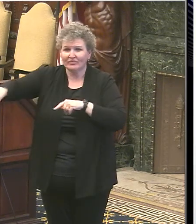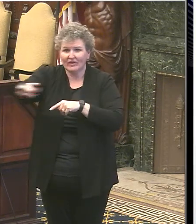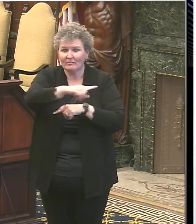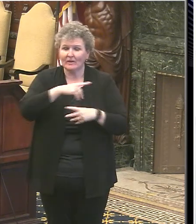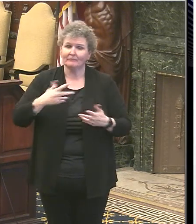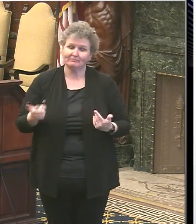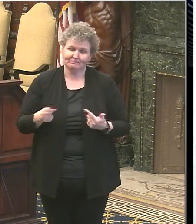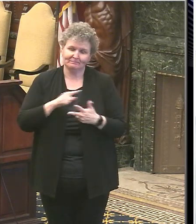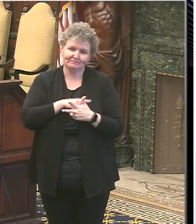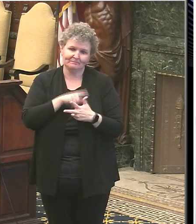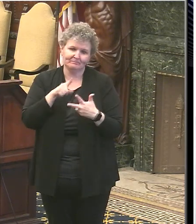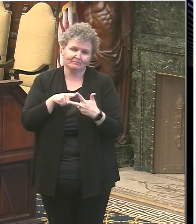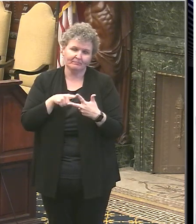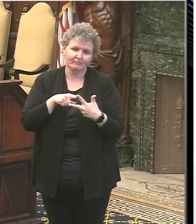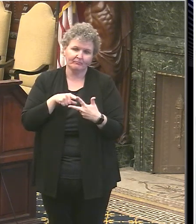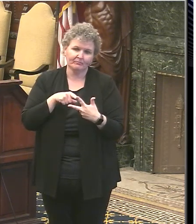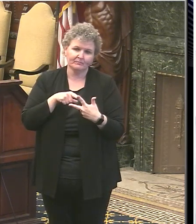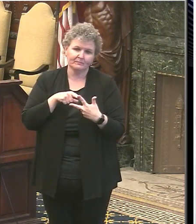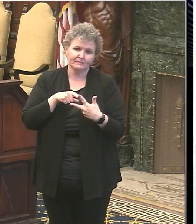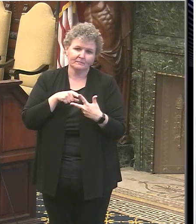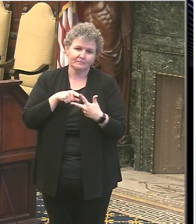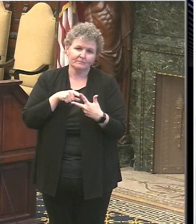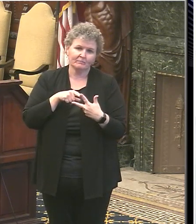the mayor.